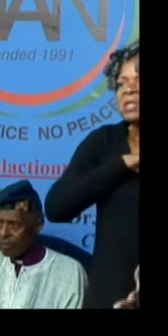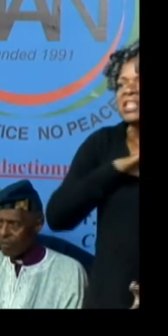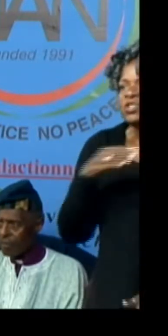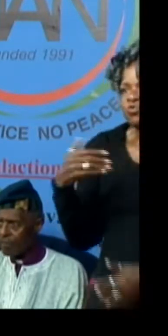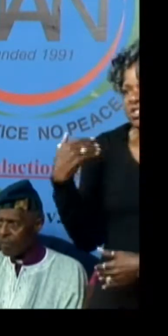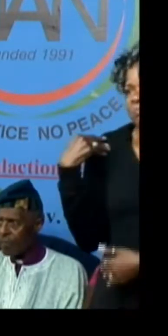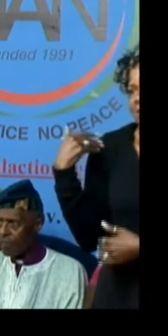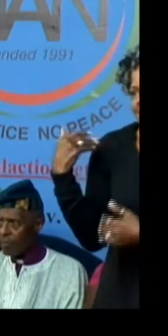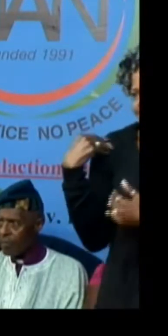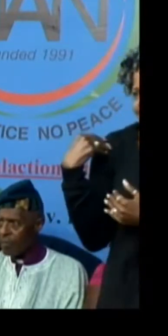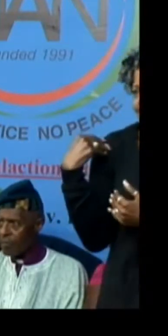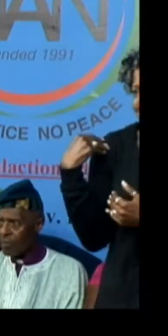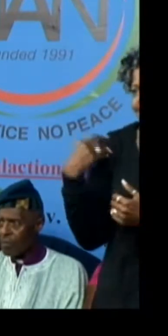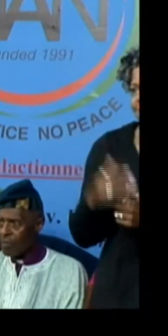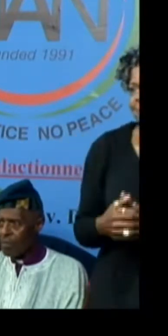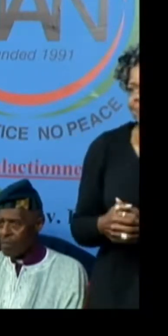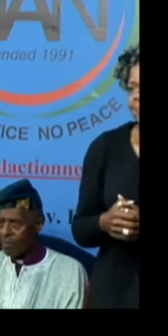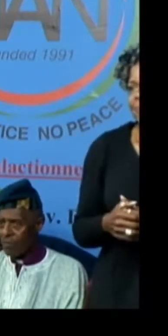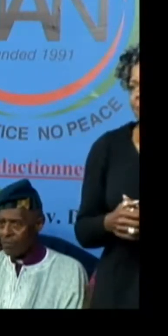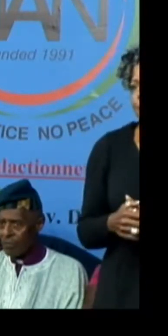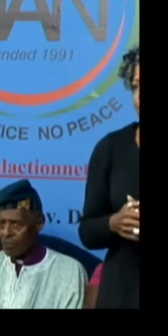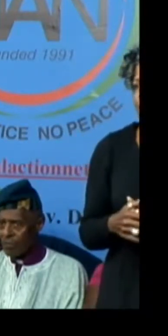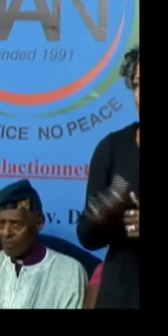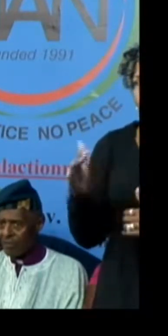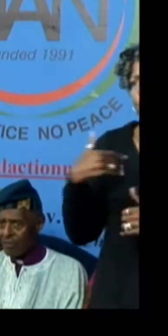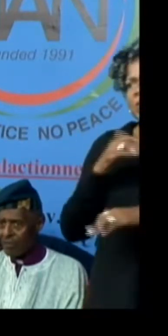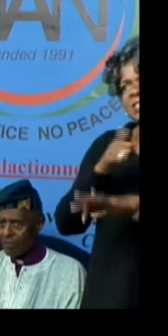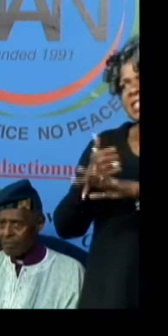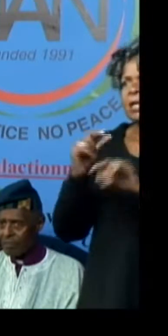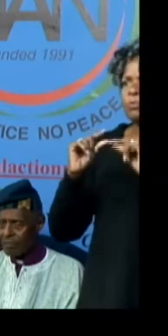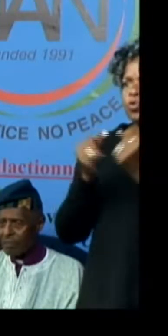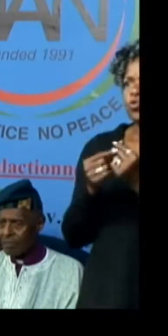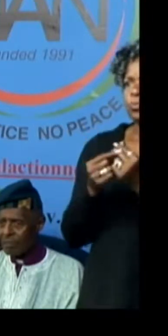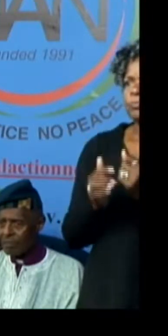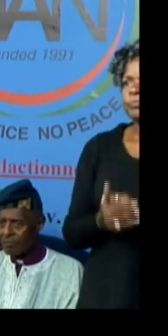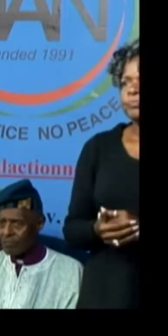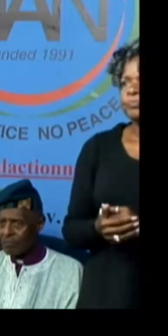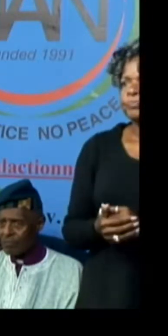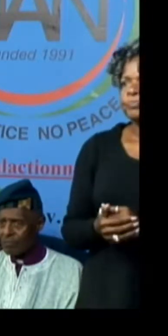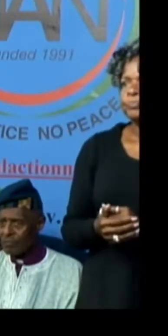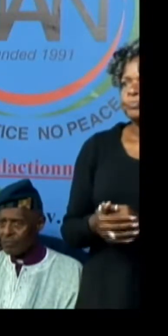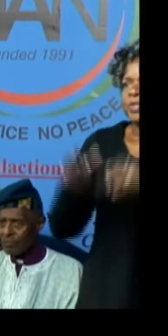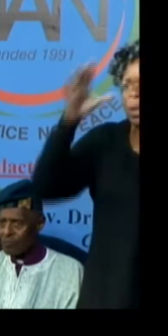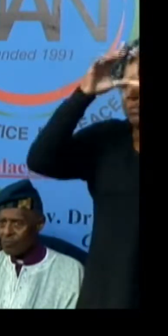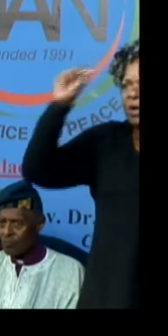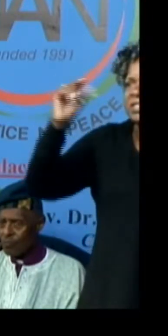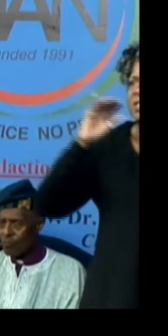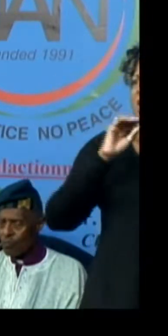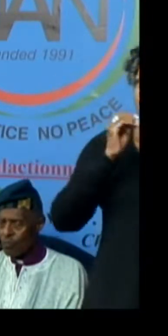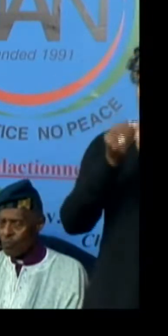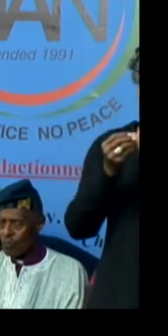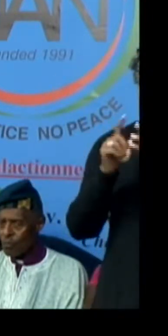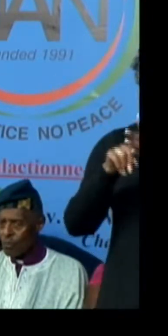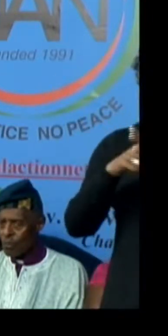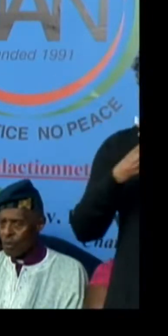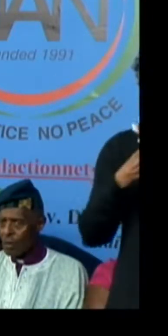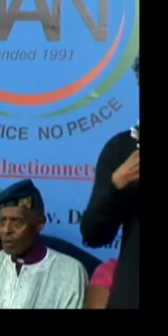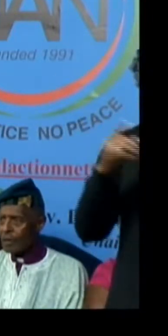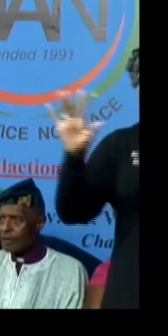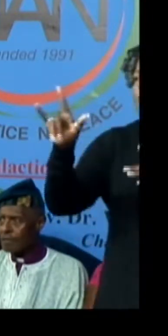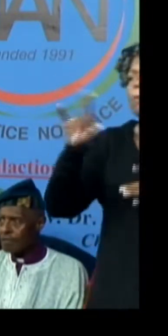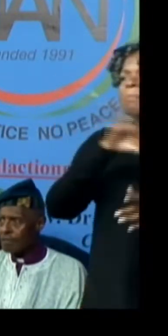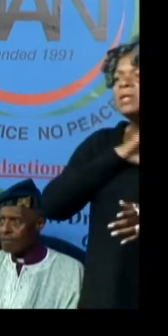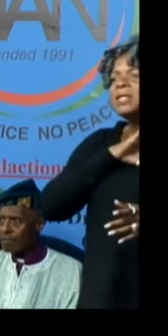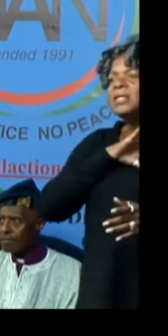commission on policing. They came out with recommendations about having policemen wearing